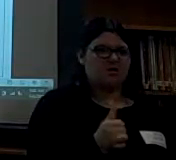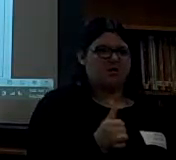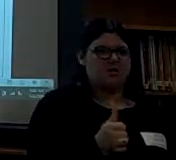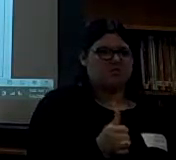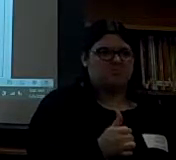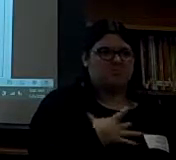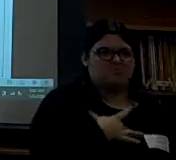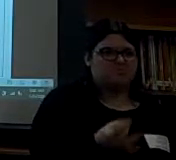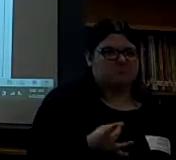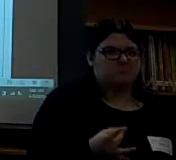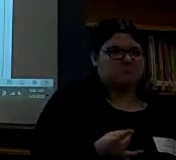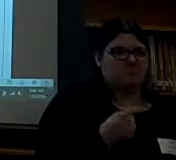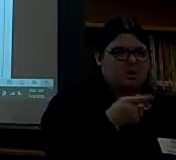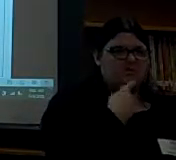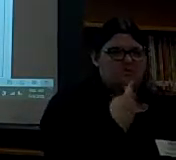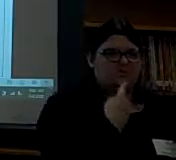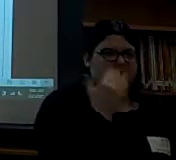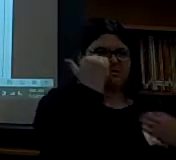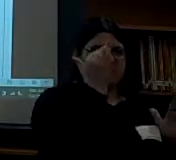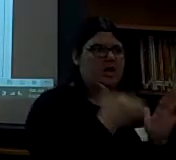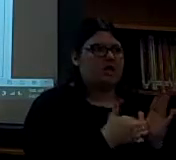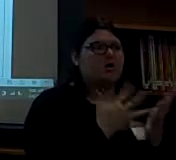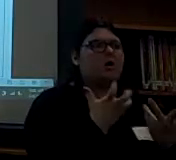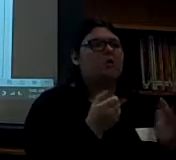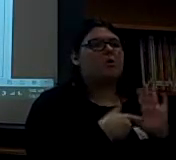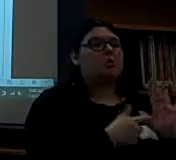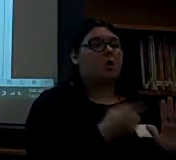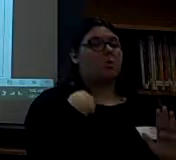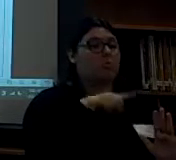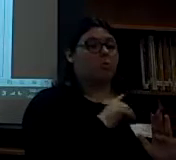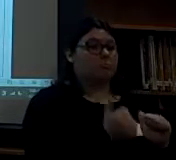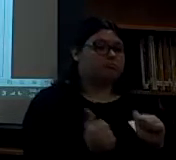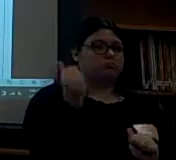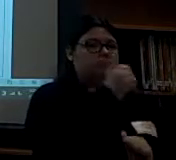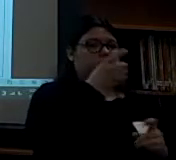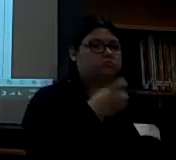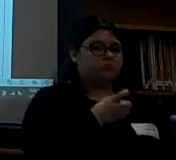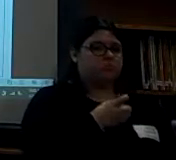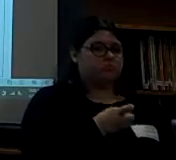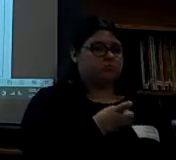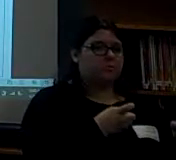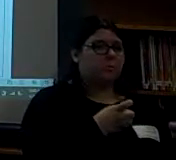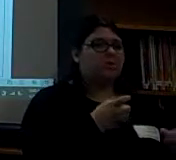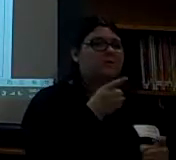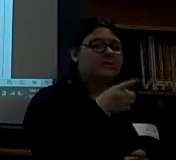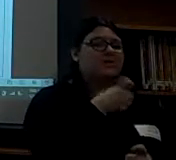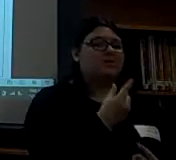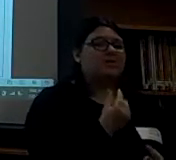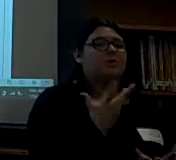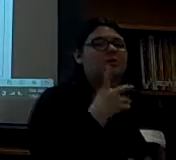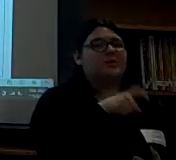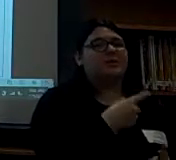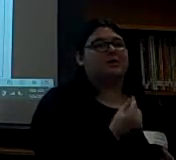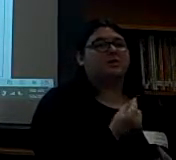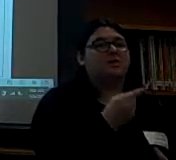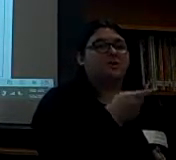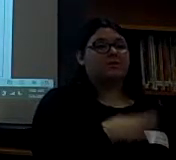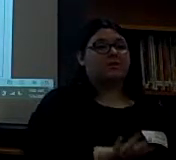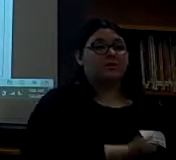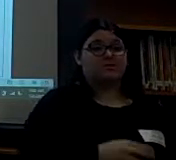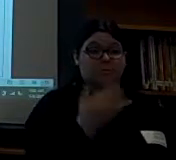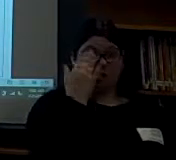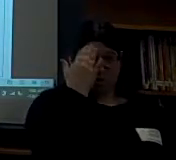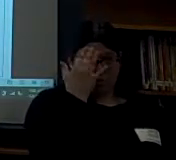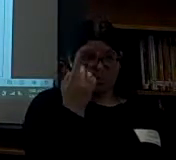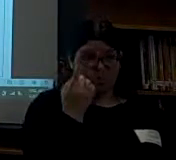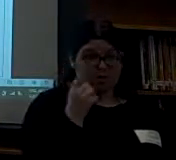boundary. That's what we want. We want to show them we are in charge. They need to do what they need to do. And again, when they get upset, you know what's going to happen?